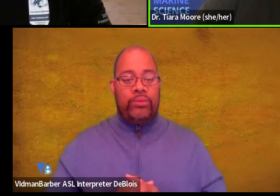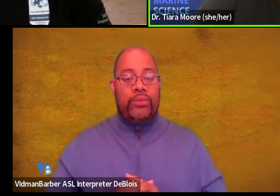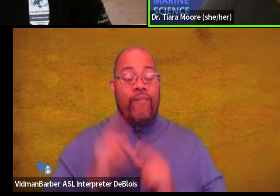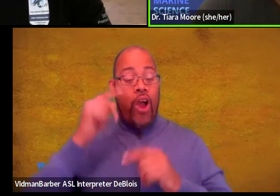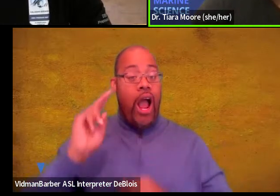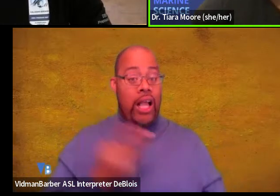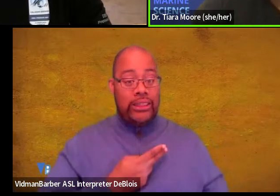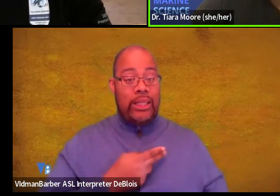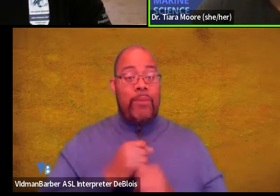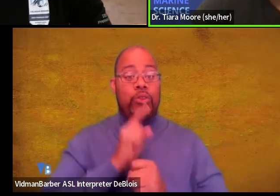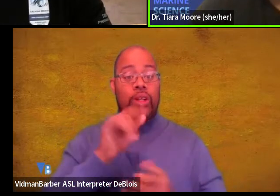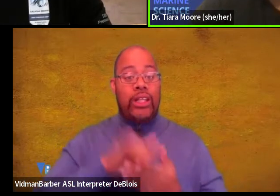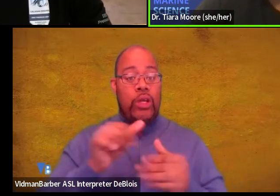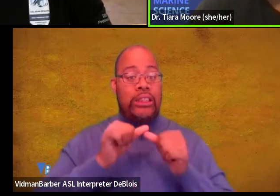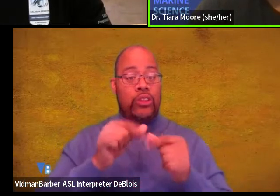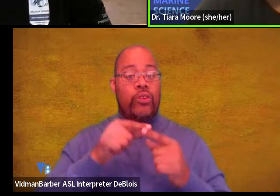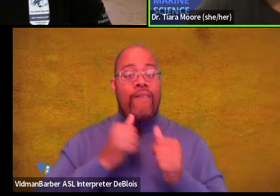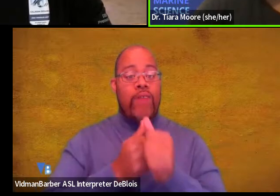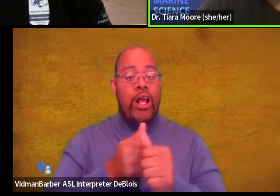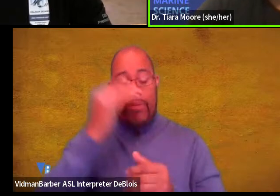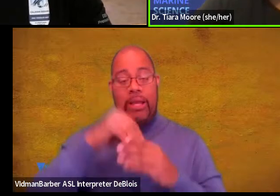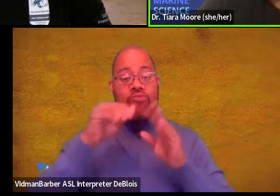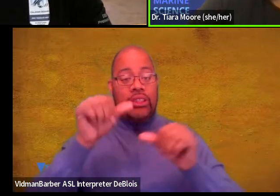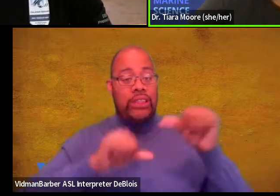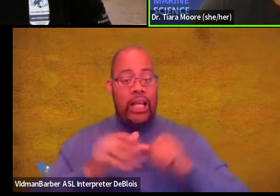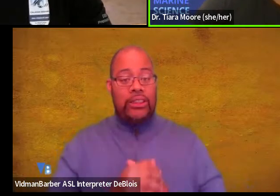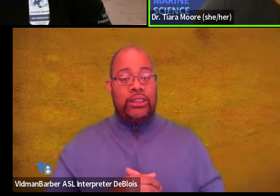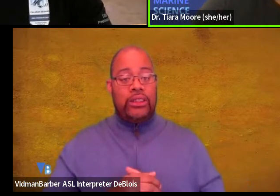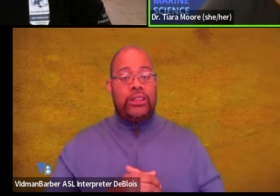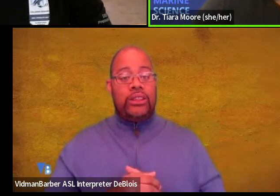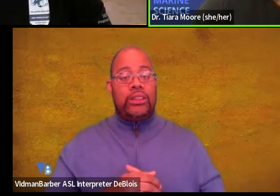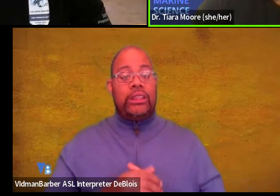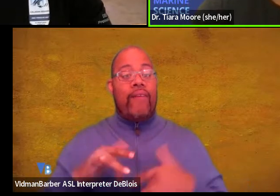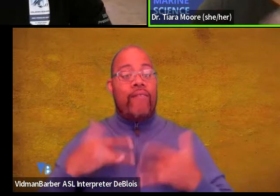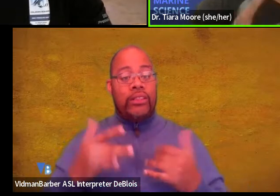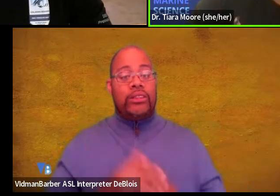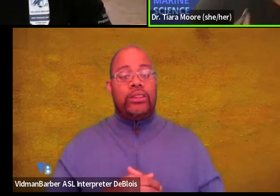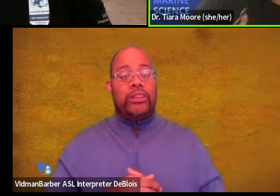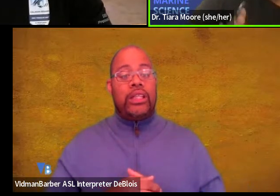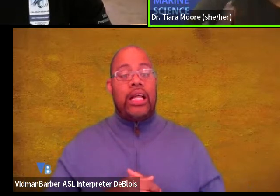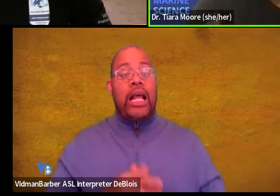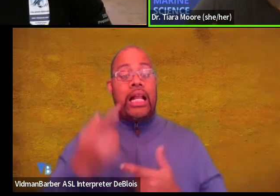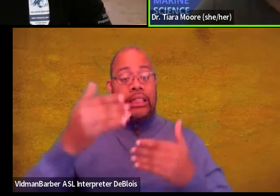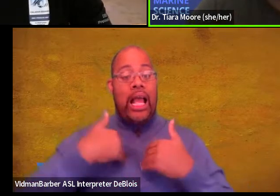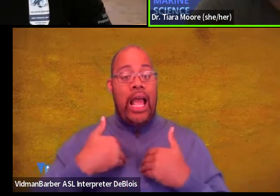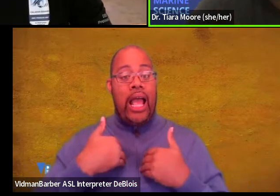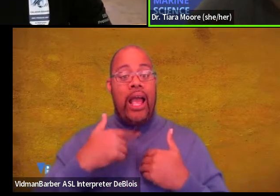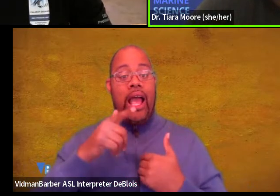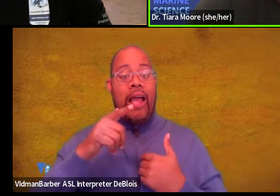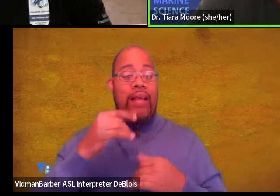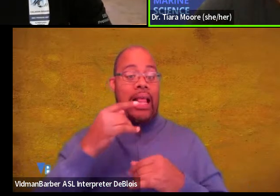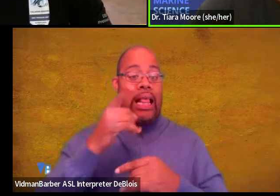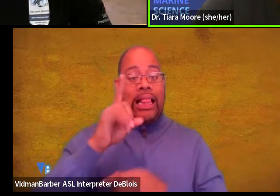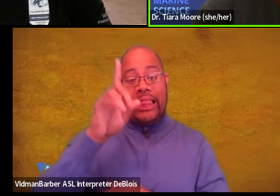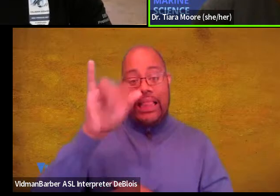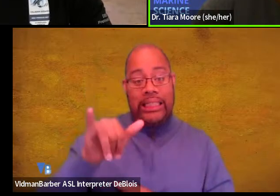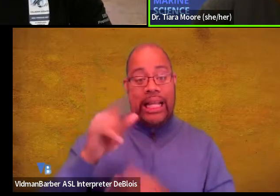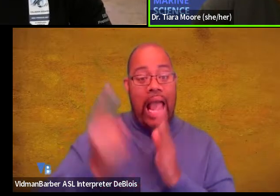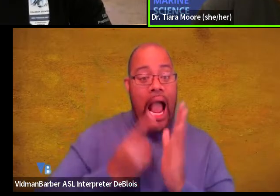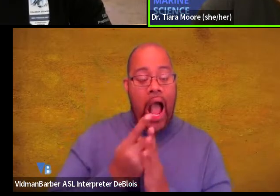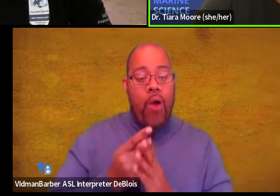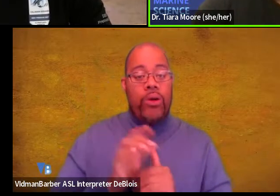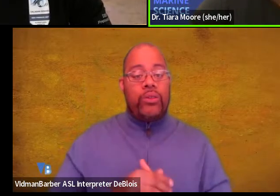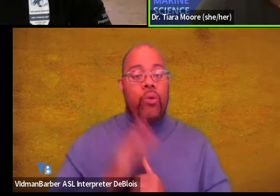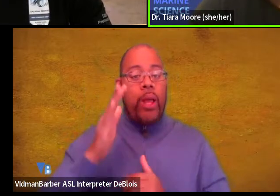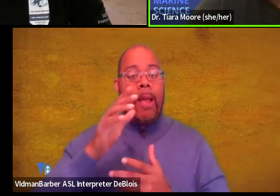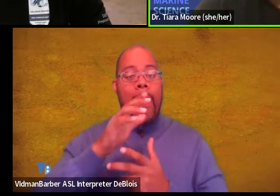For us, make sure to continue to follow the Black and Marine Science Week events. Up next, we have our Liddy Hour. It's going to